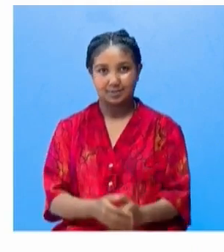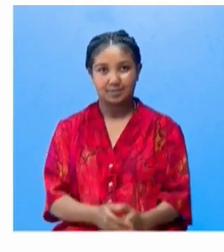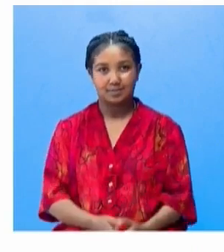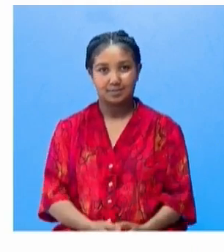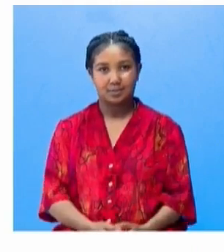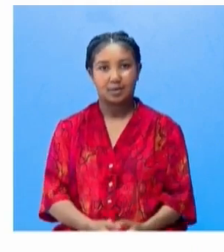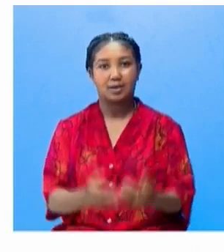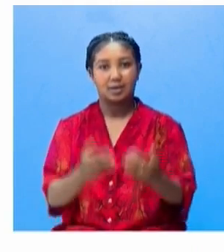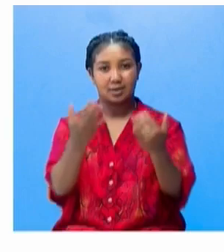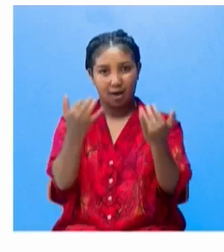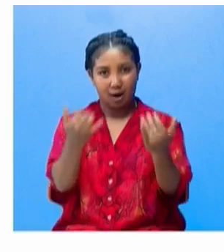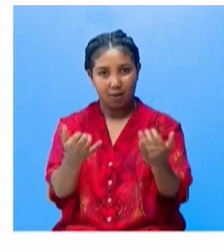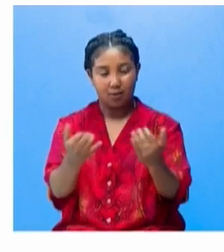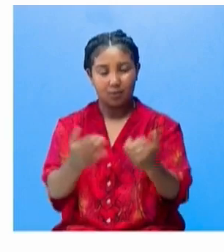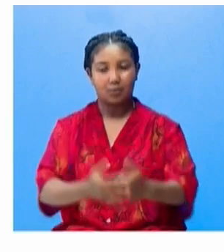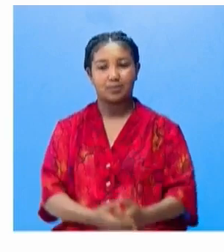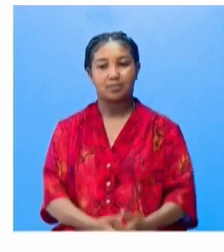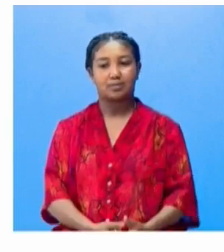Now,